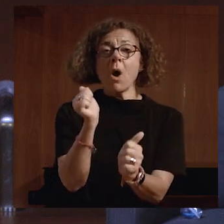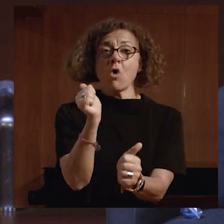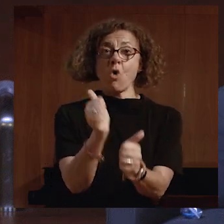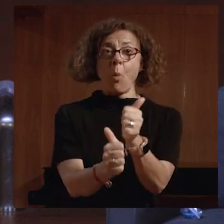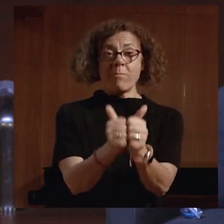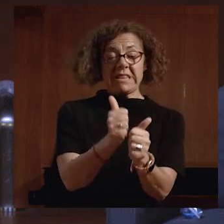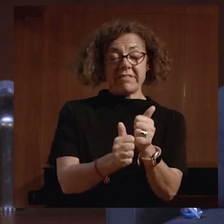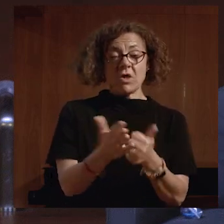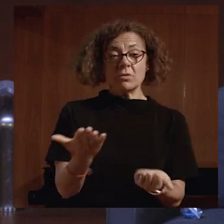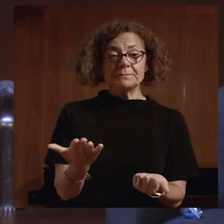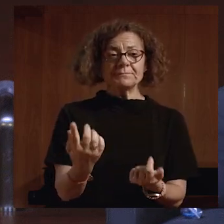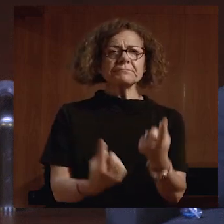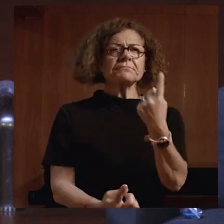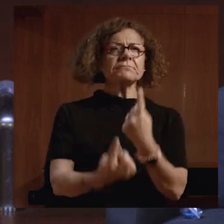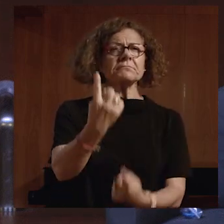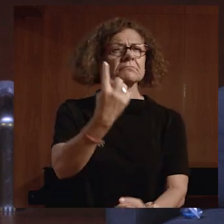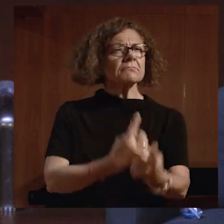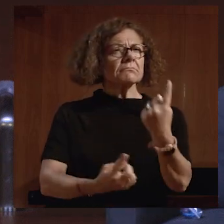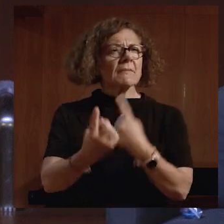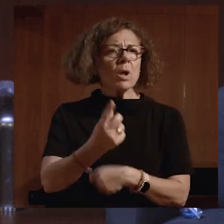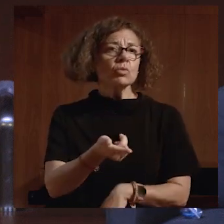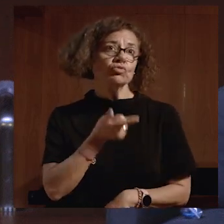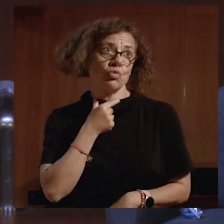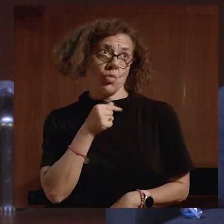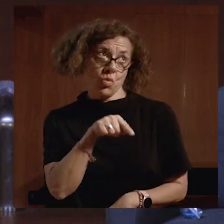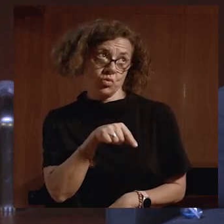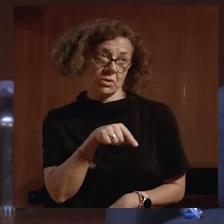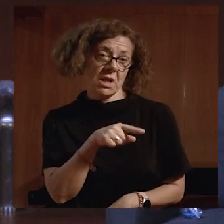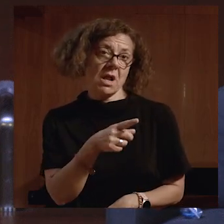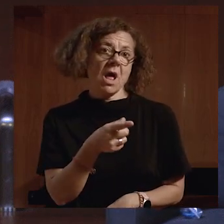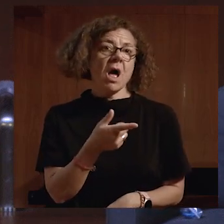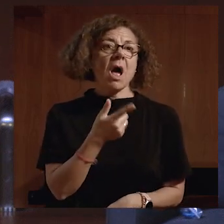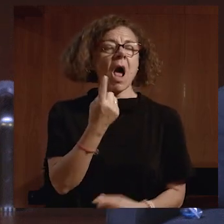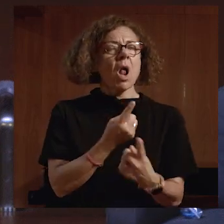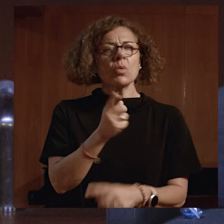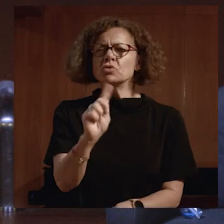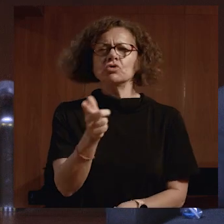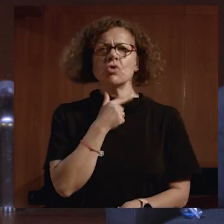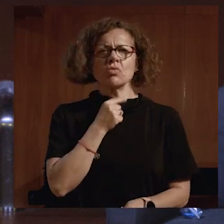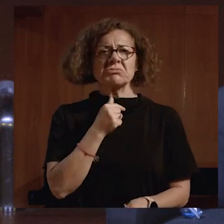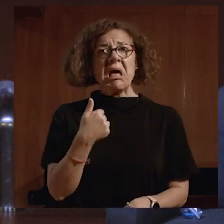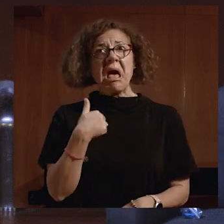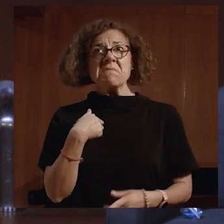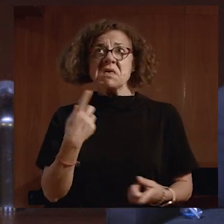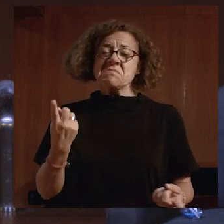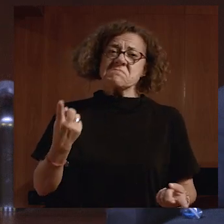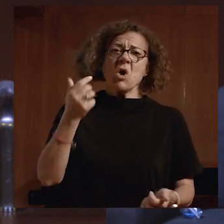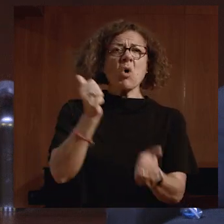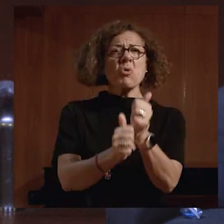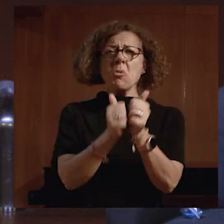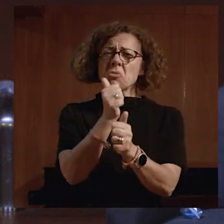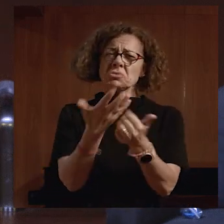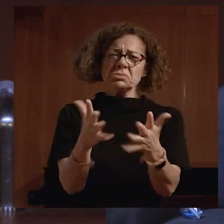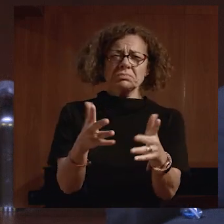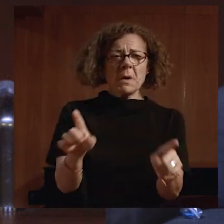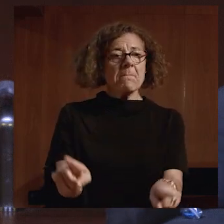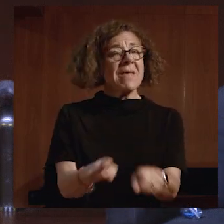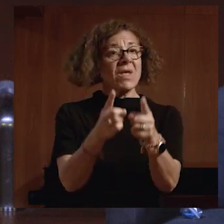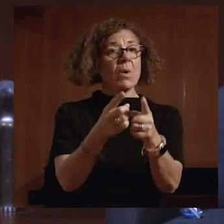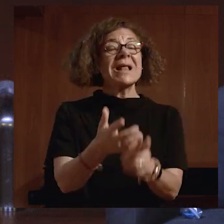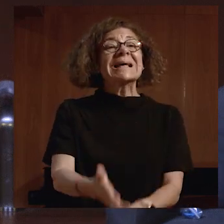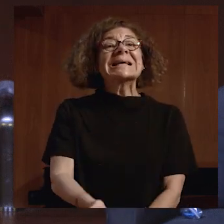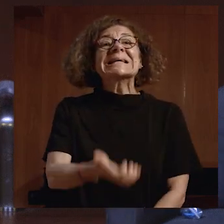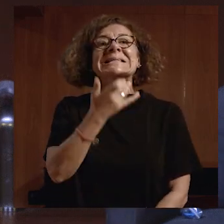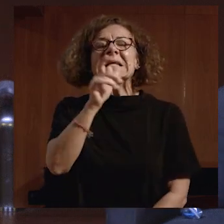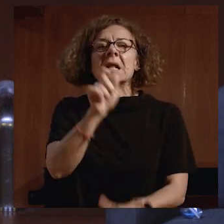them, some people don't. I don't really care about competitions as long as people are thinking about why